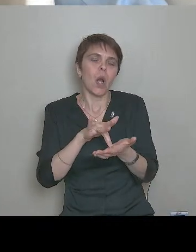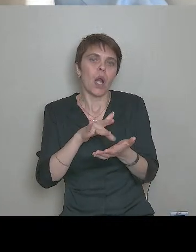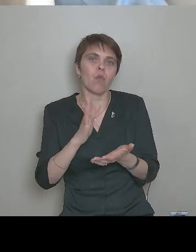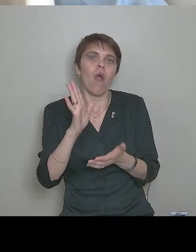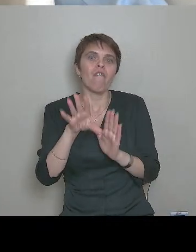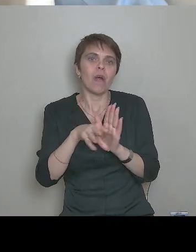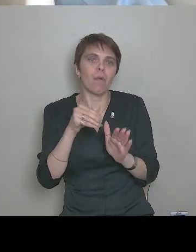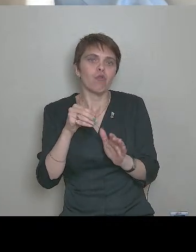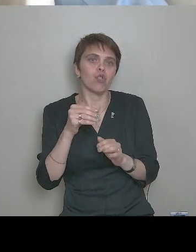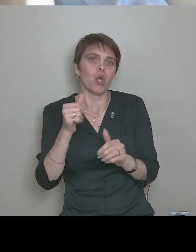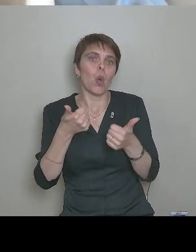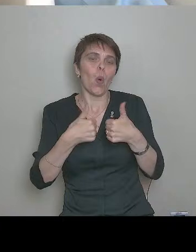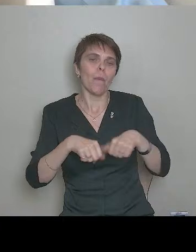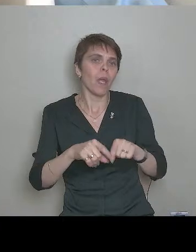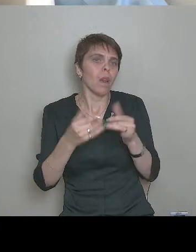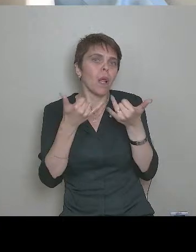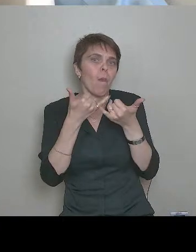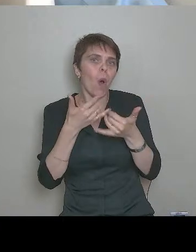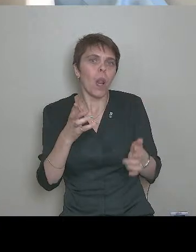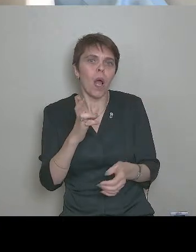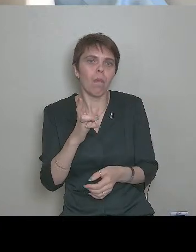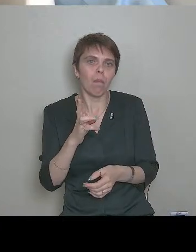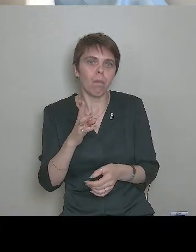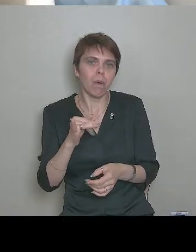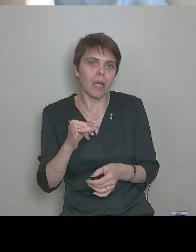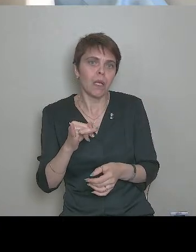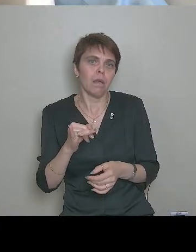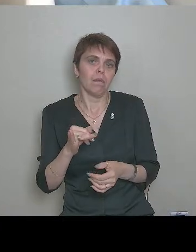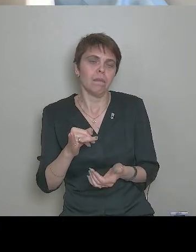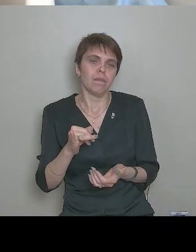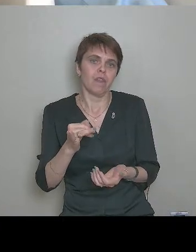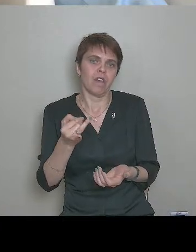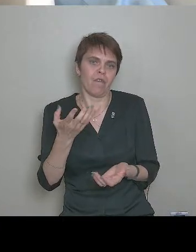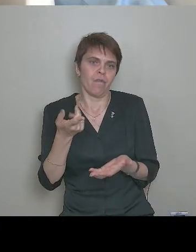other requirements of the CSC, and